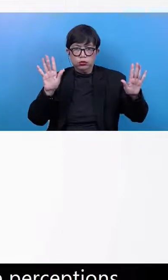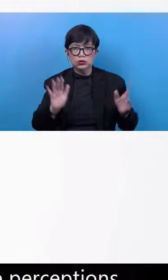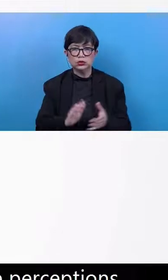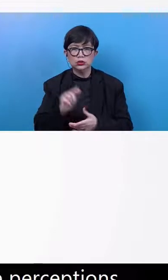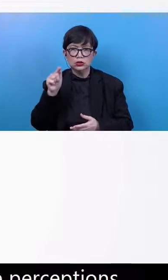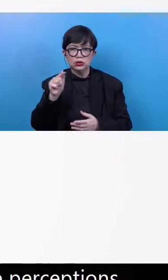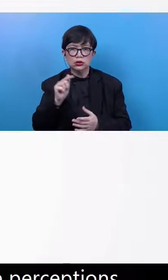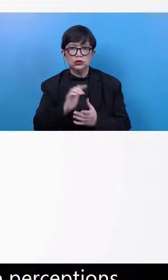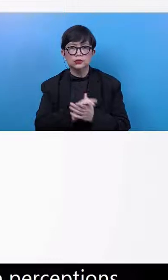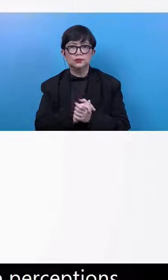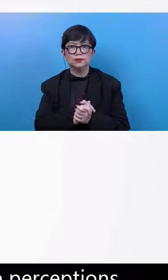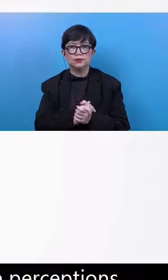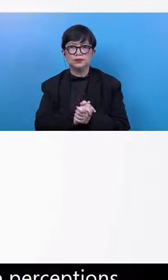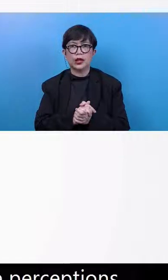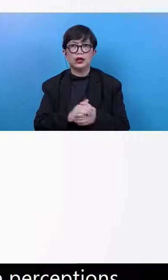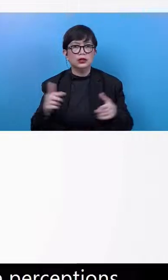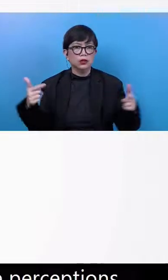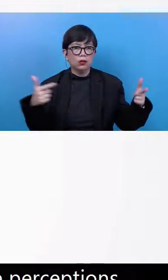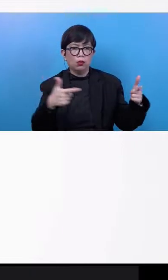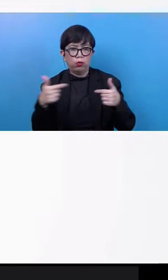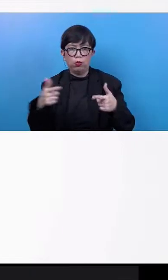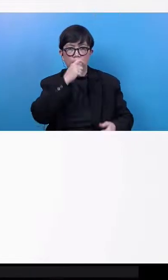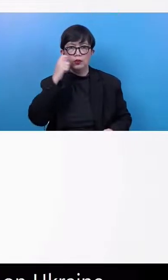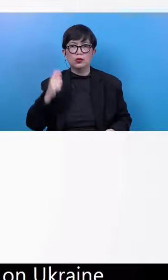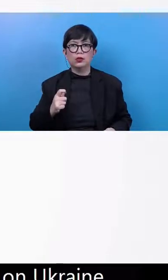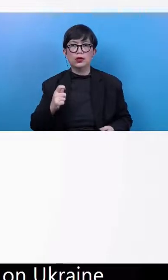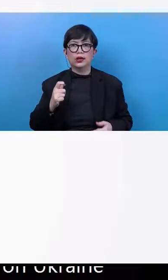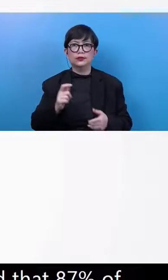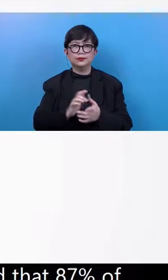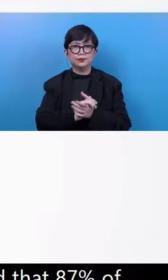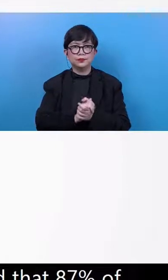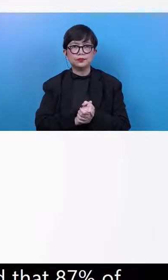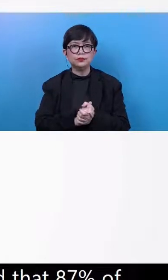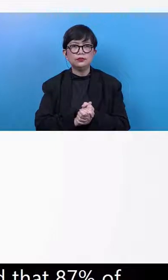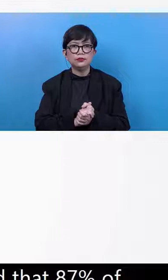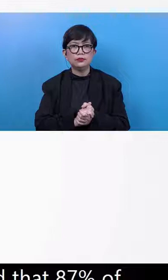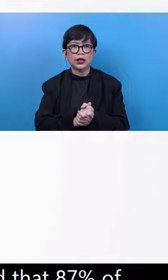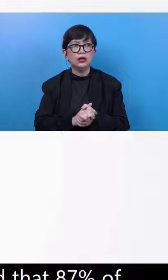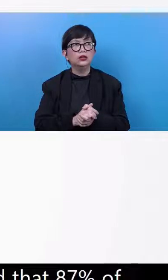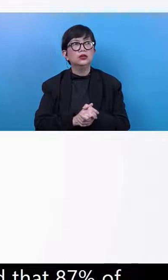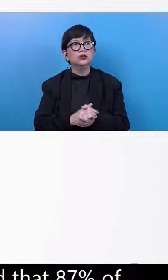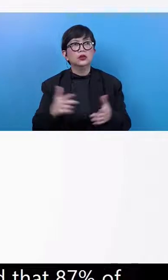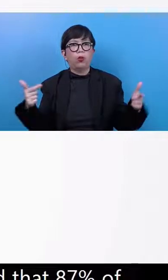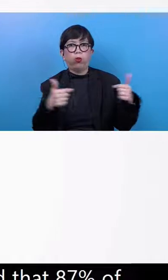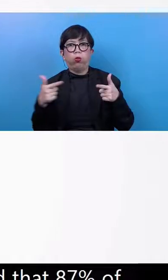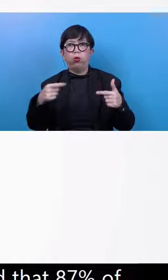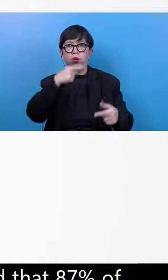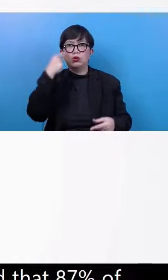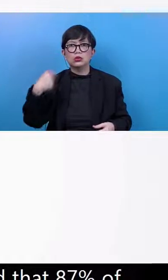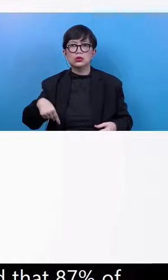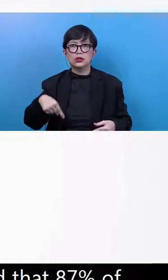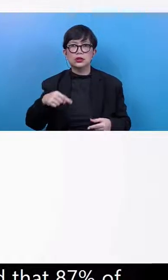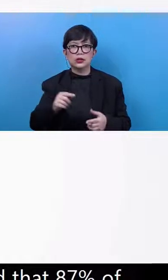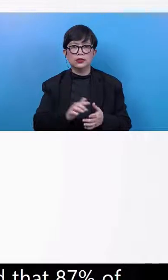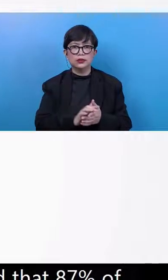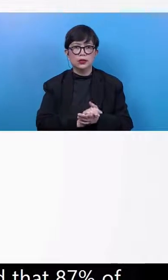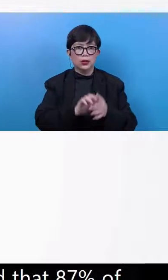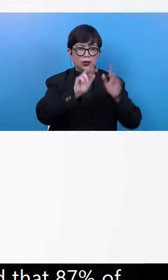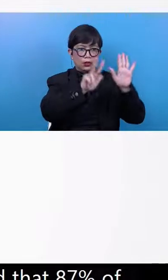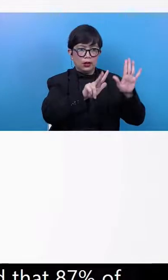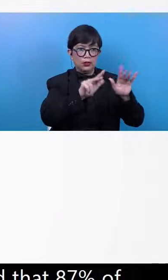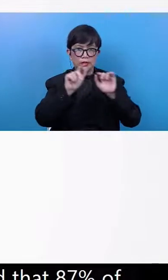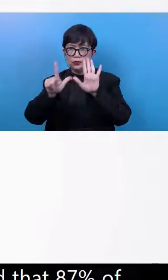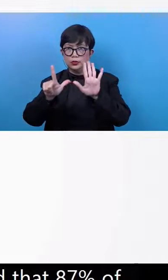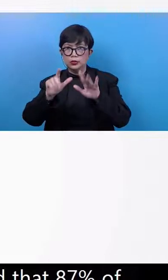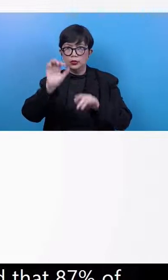Ukraine, results of a survey in the United States found that 87% of adults in the